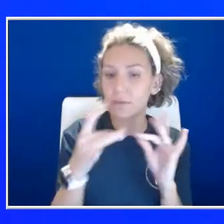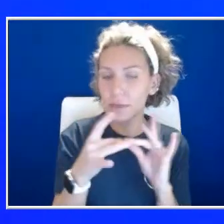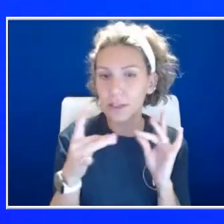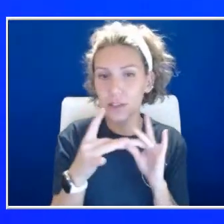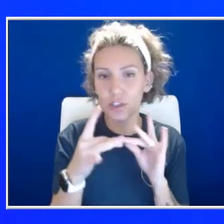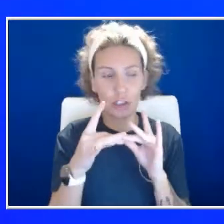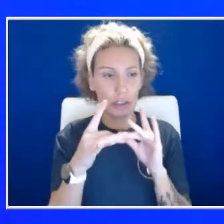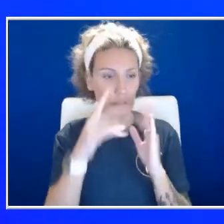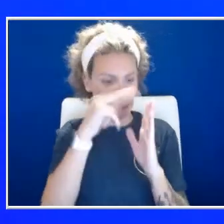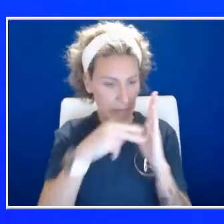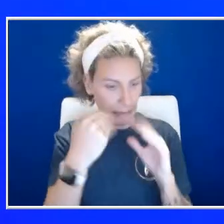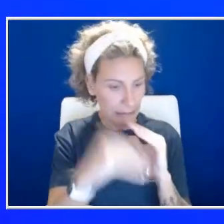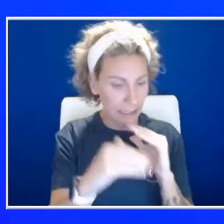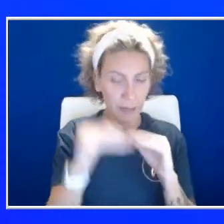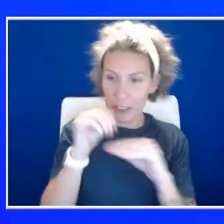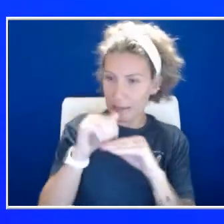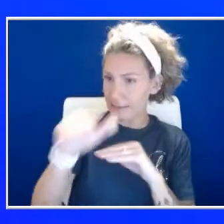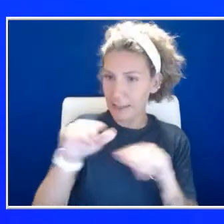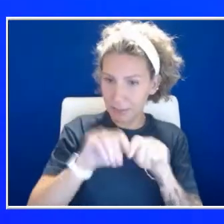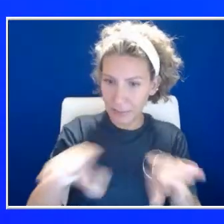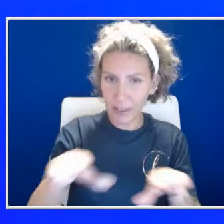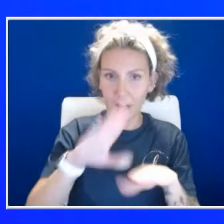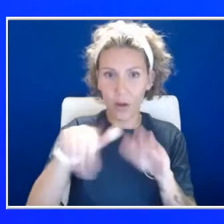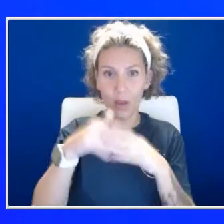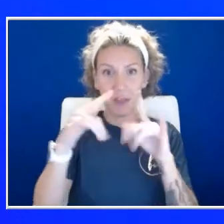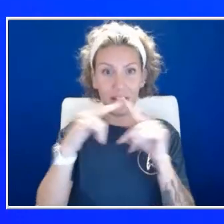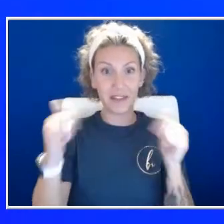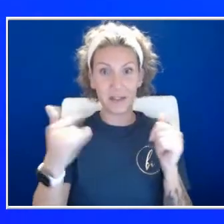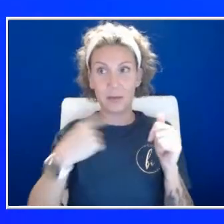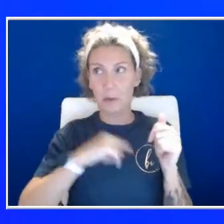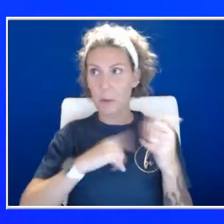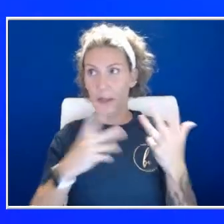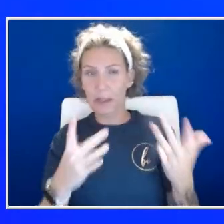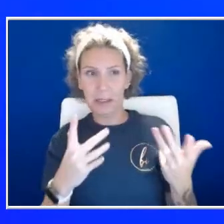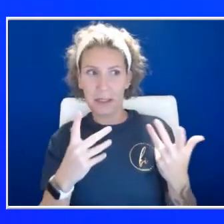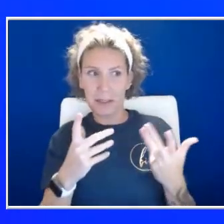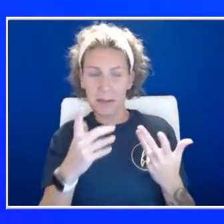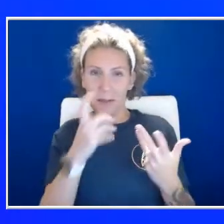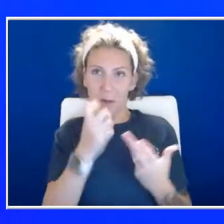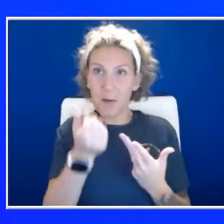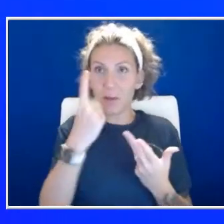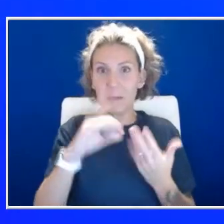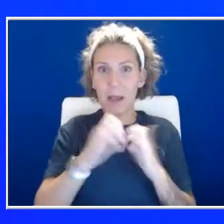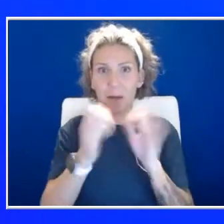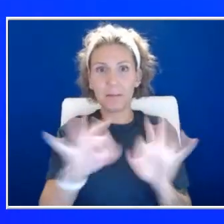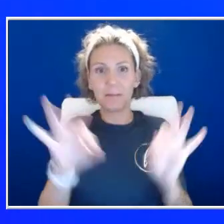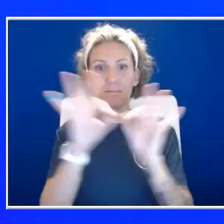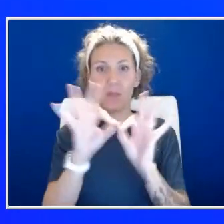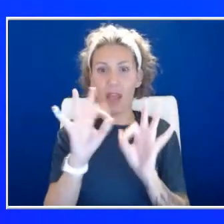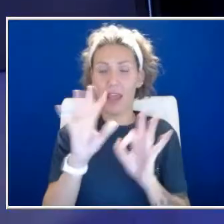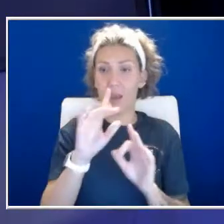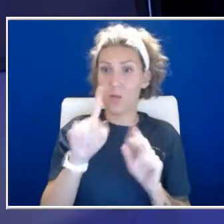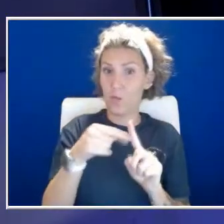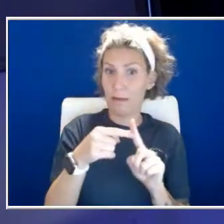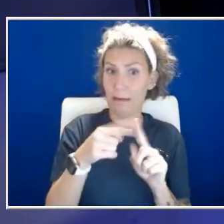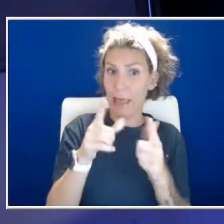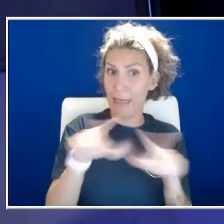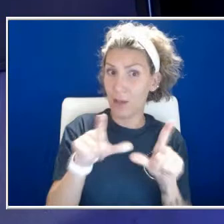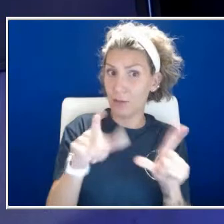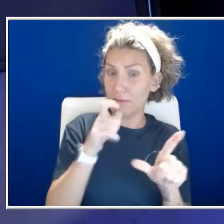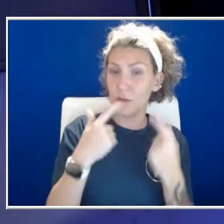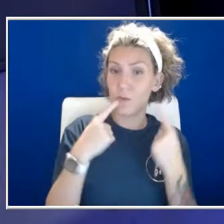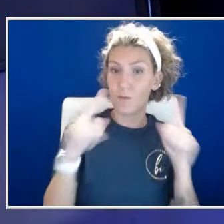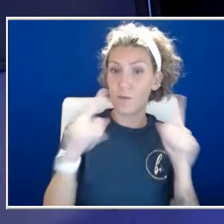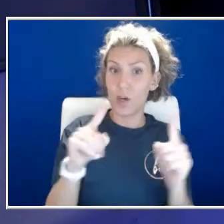talking to someone all at the same time, things that we take for granted. Right. And if your language isn't working, that makes it really hard. Accuracy is key. Yes. It is key. When